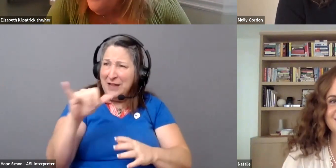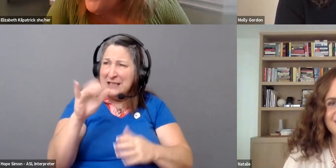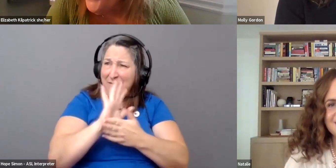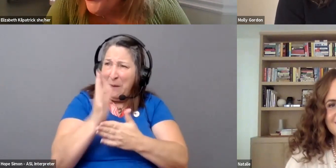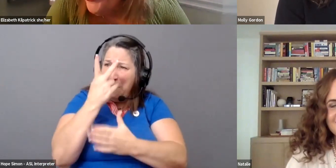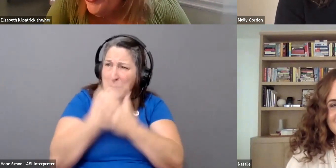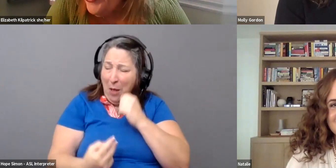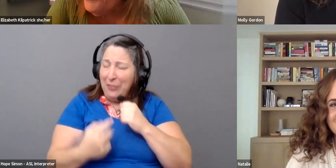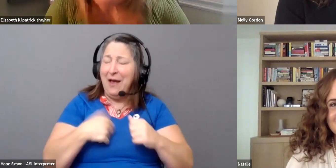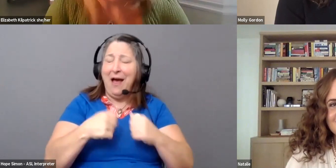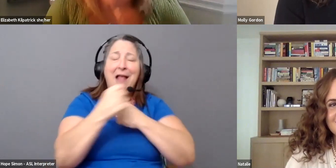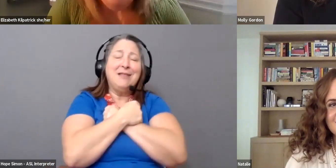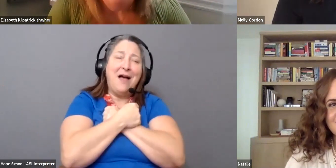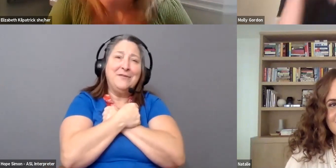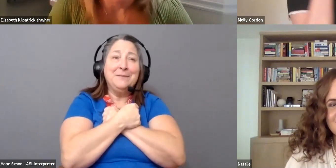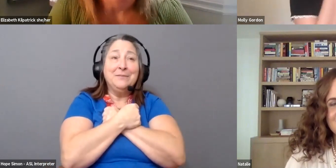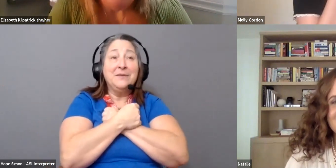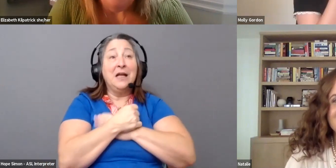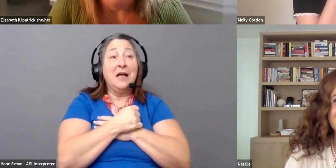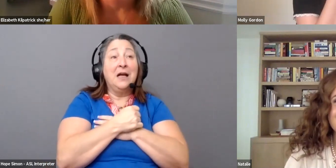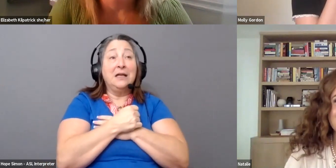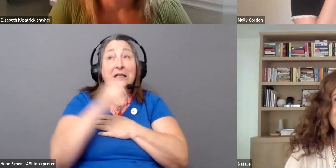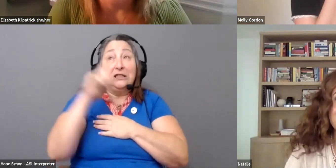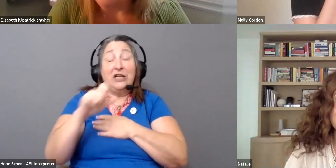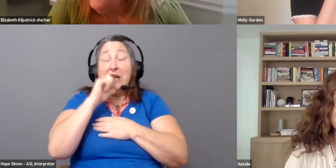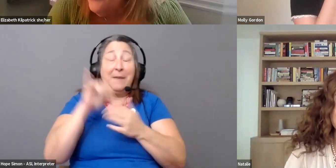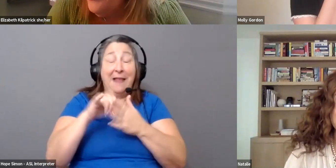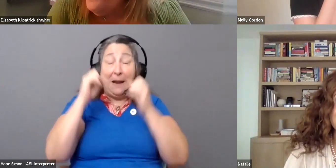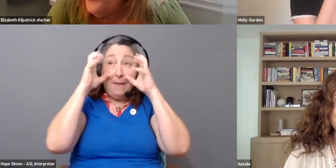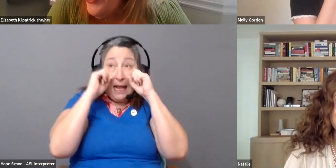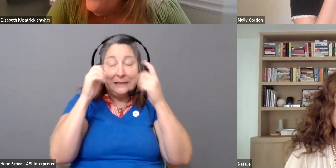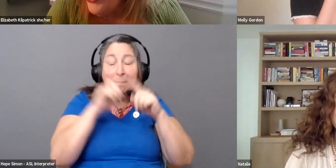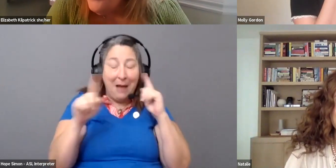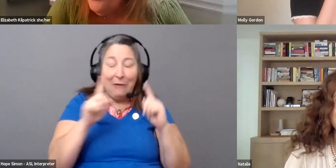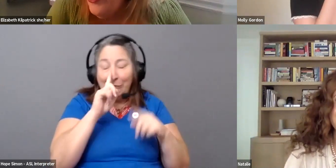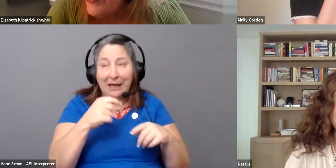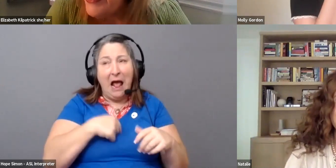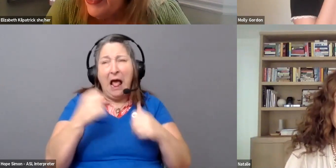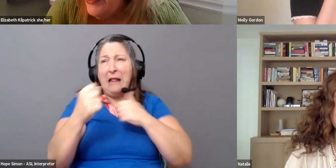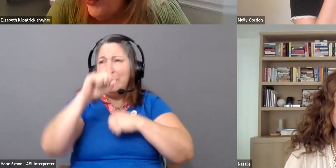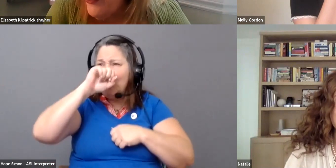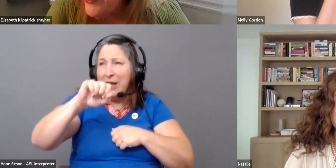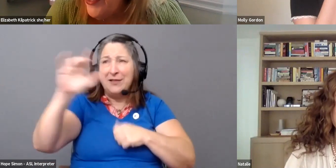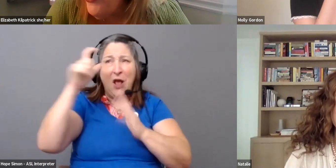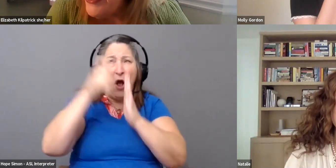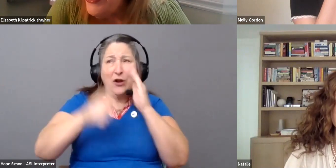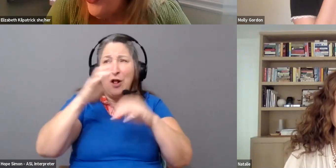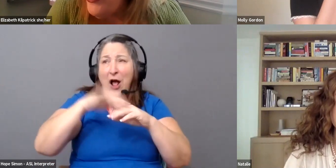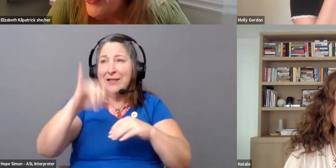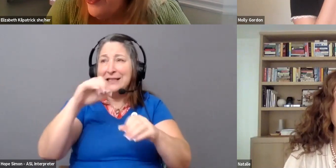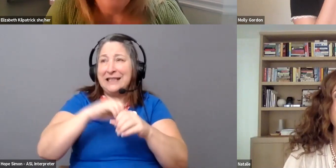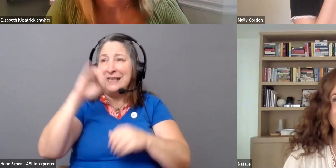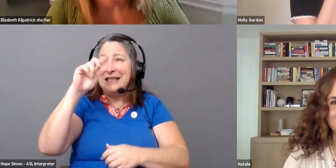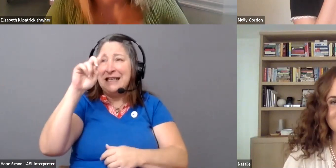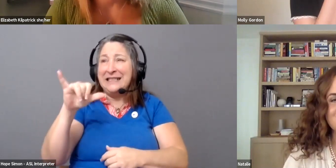I loved your, it shouldn't be that amazing. I loved your, the article on this in IndieWire today where